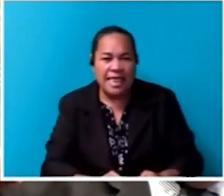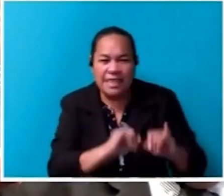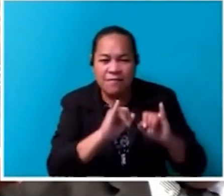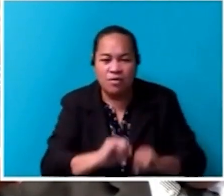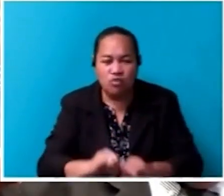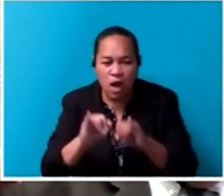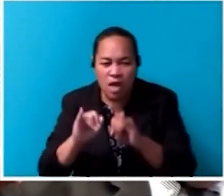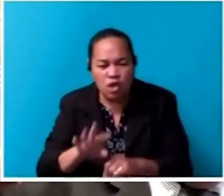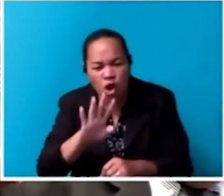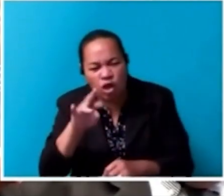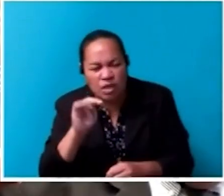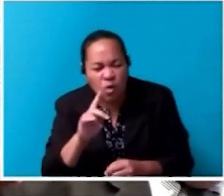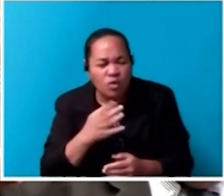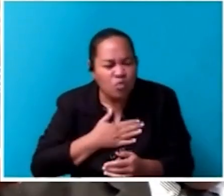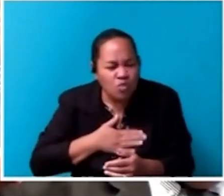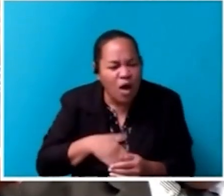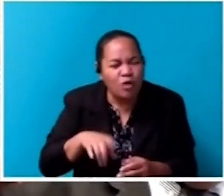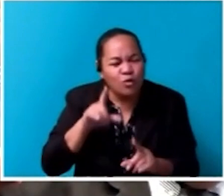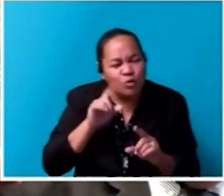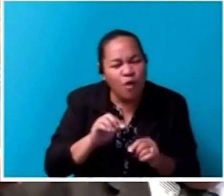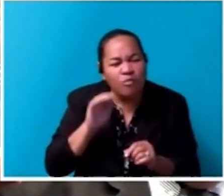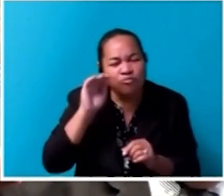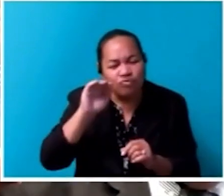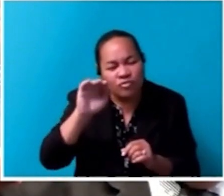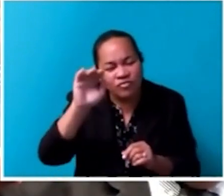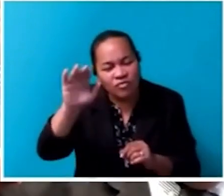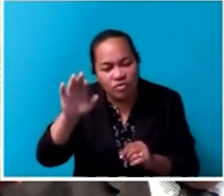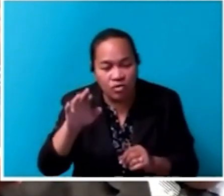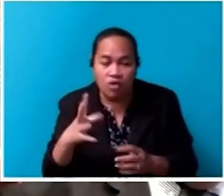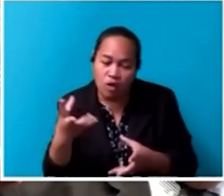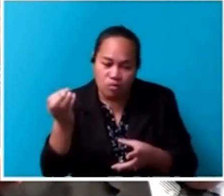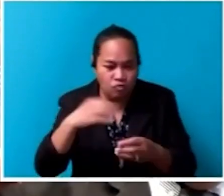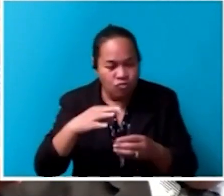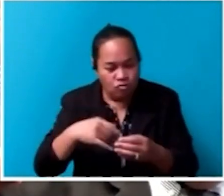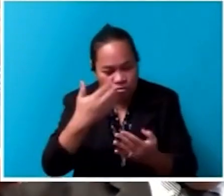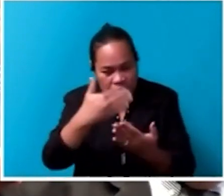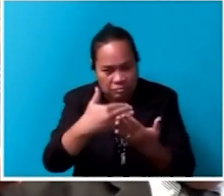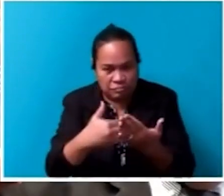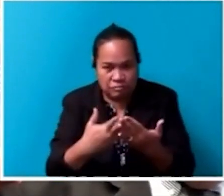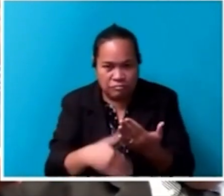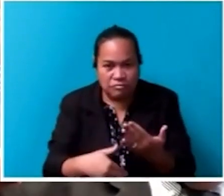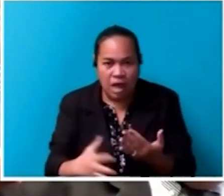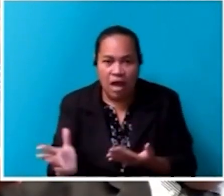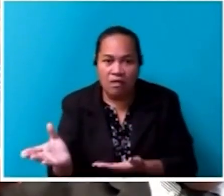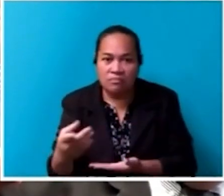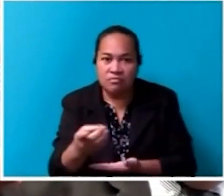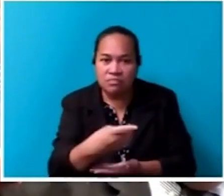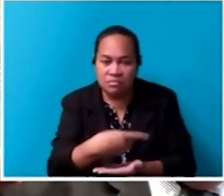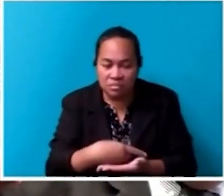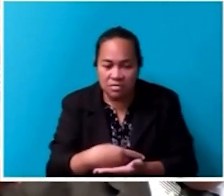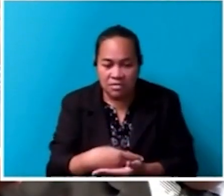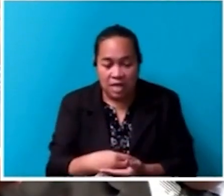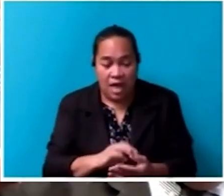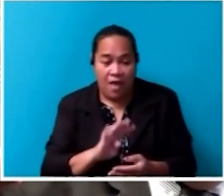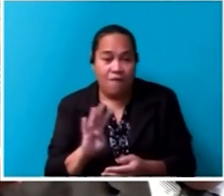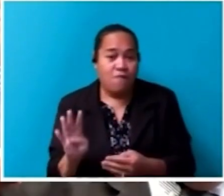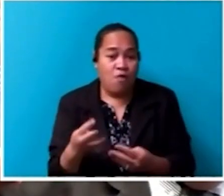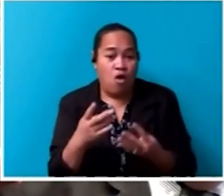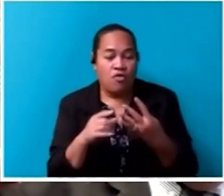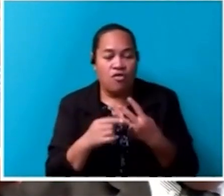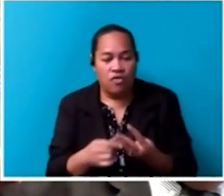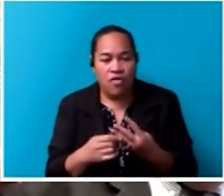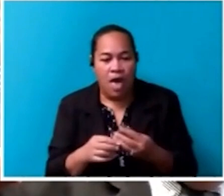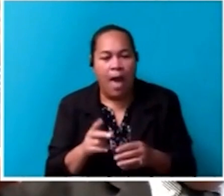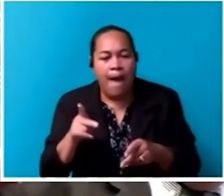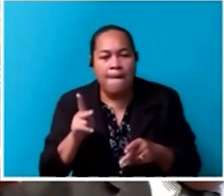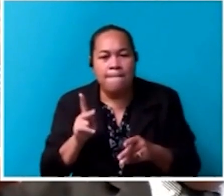aspirations of the youth and street children who attended. Fourth, pathway to programs.